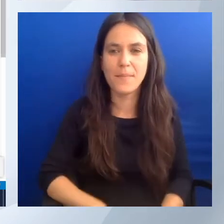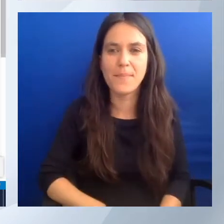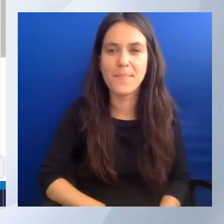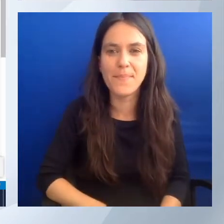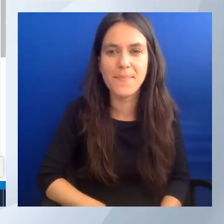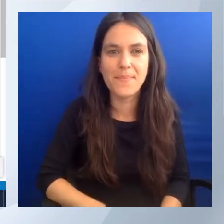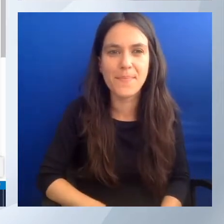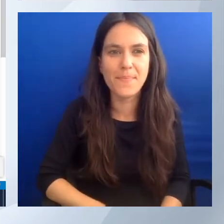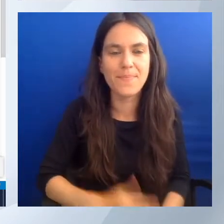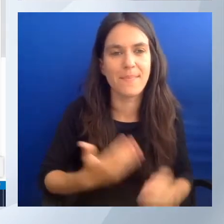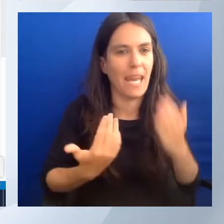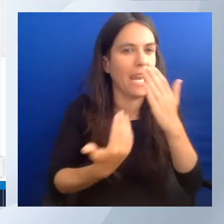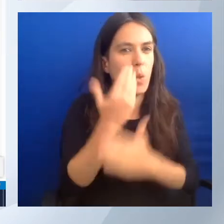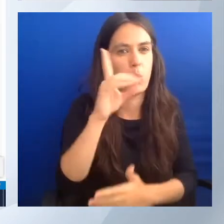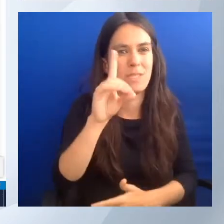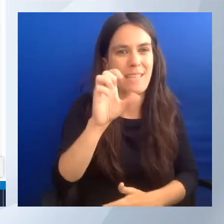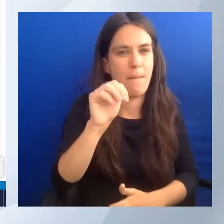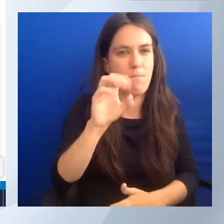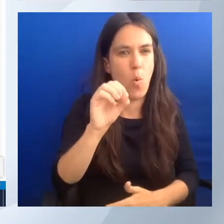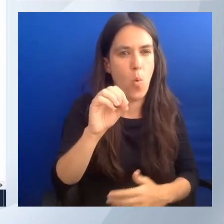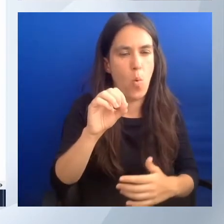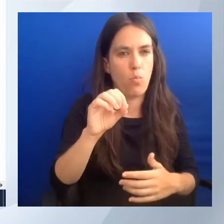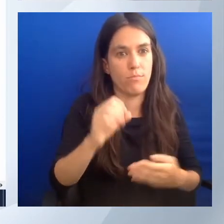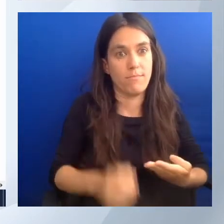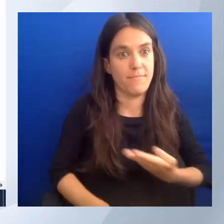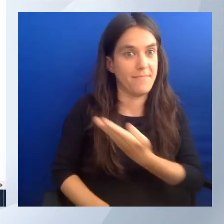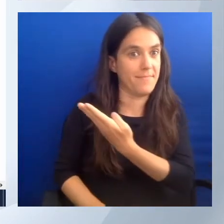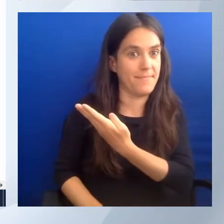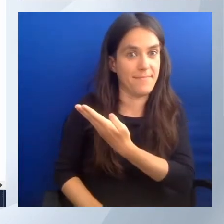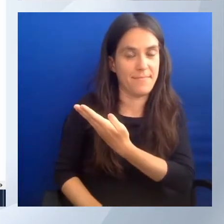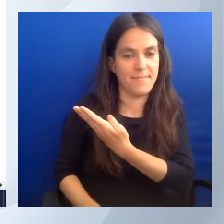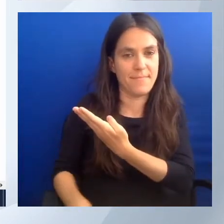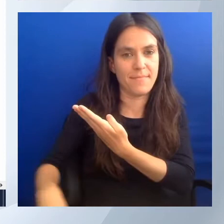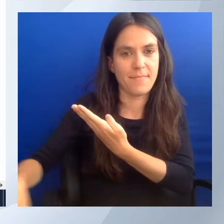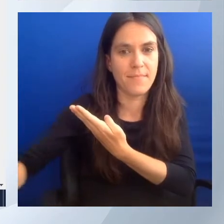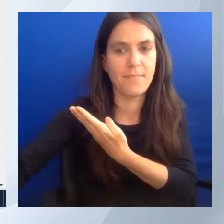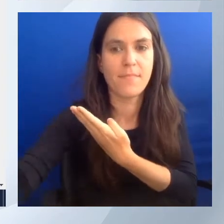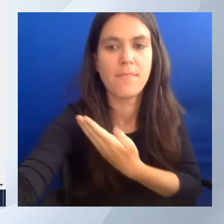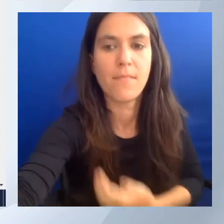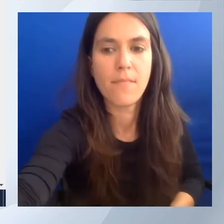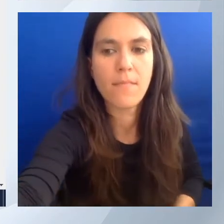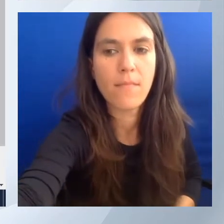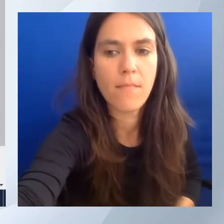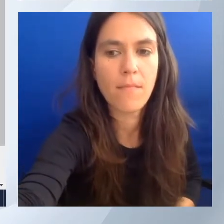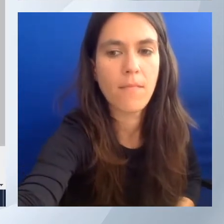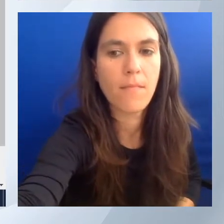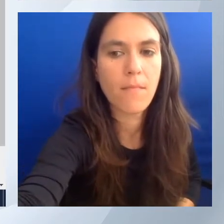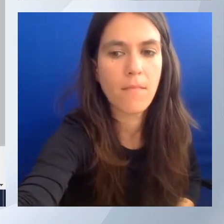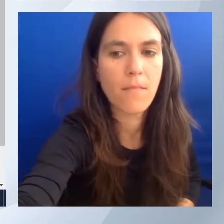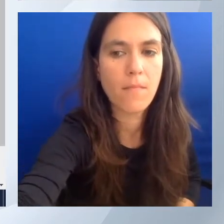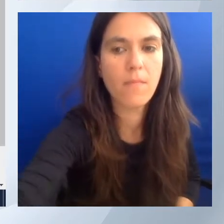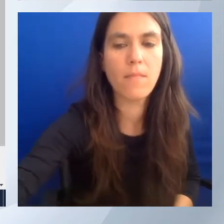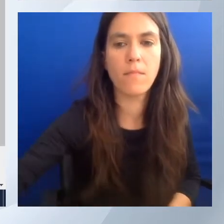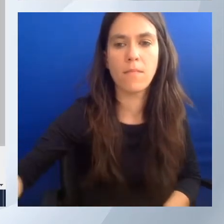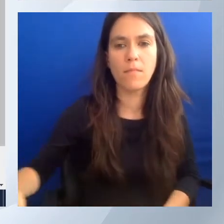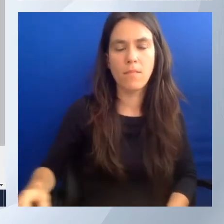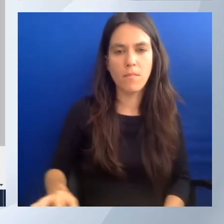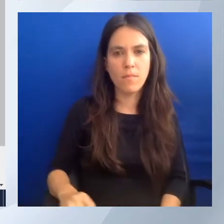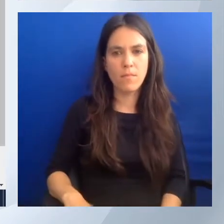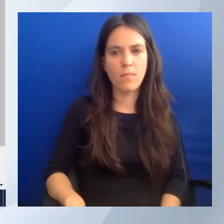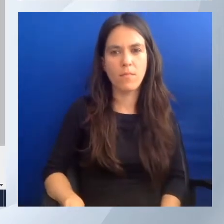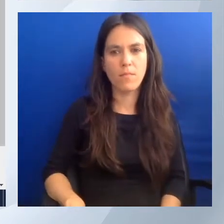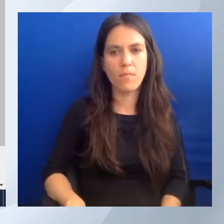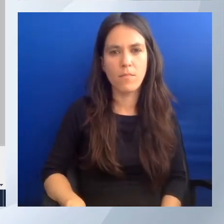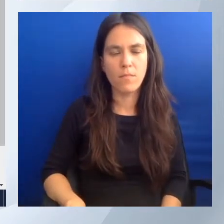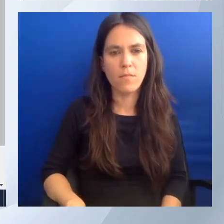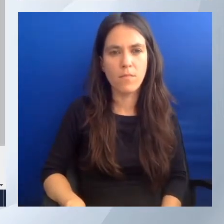demo branch. And if I go to my GitHub page, I go to my GitHub repo, what I can actually do